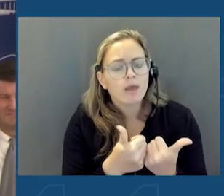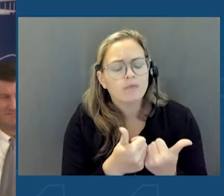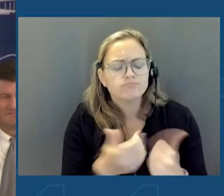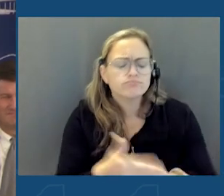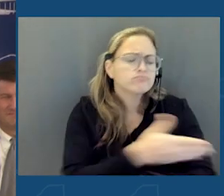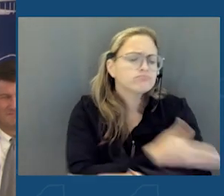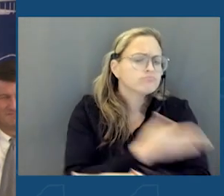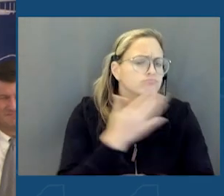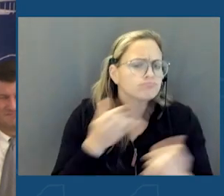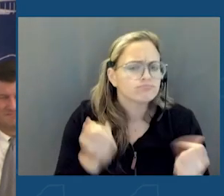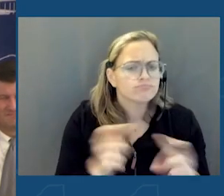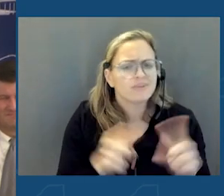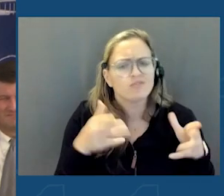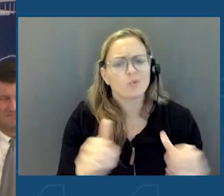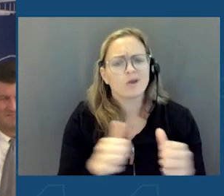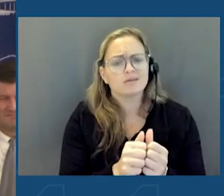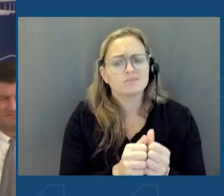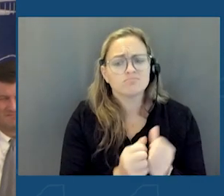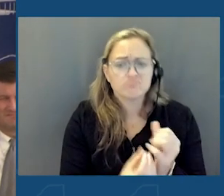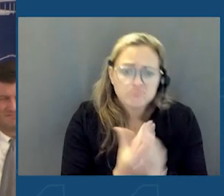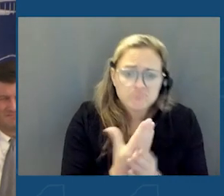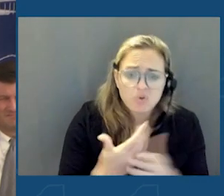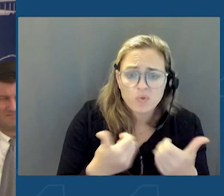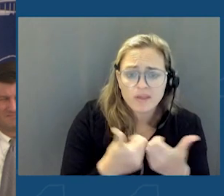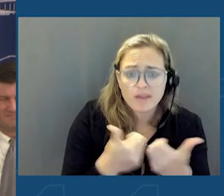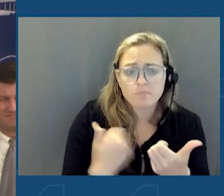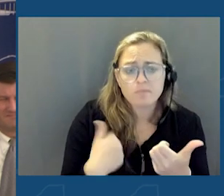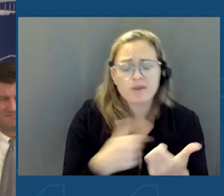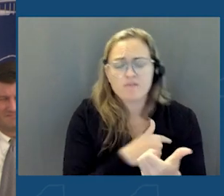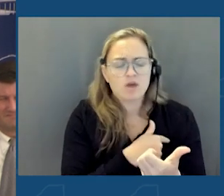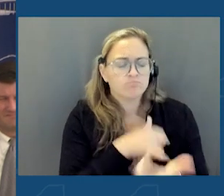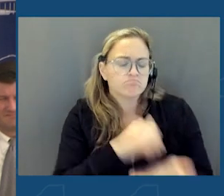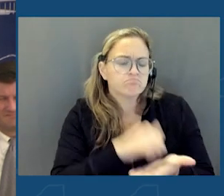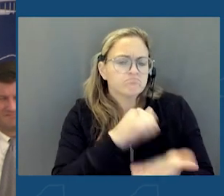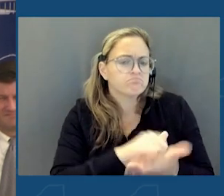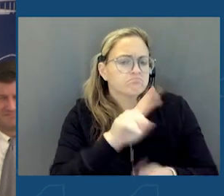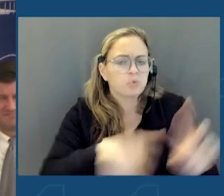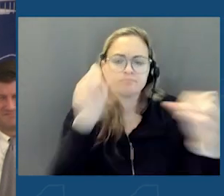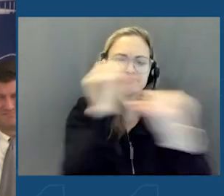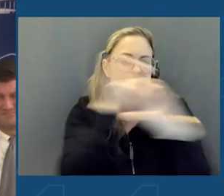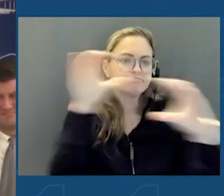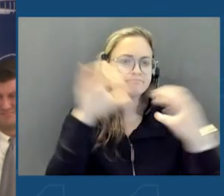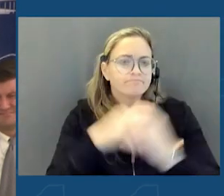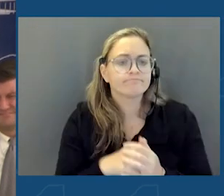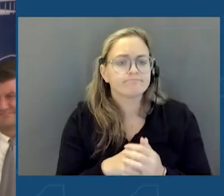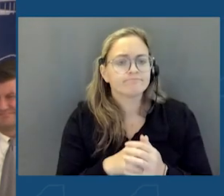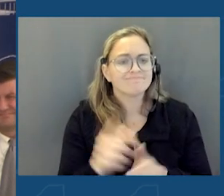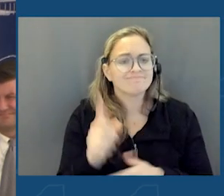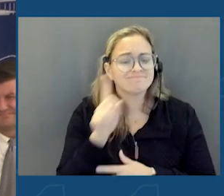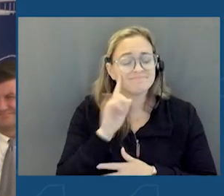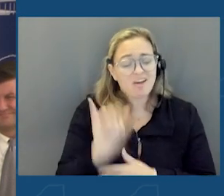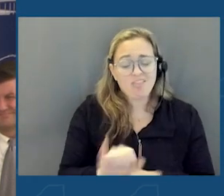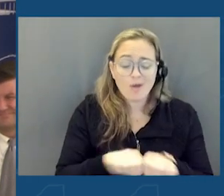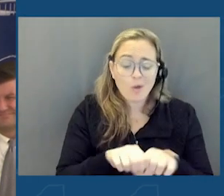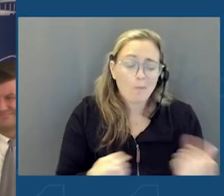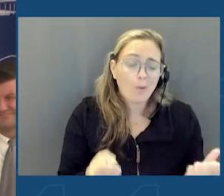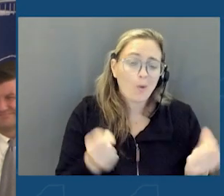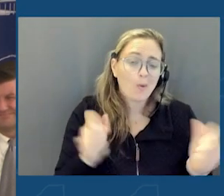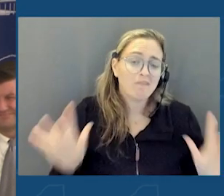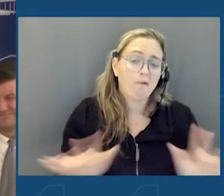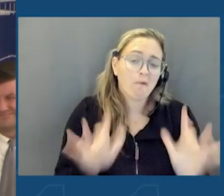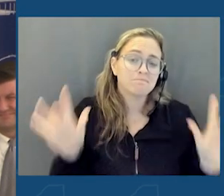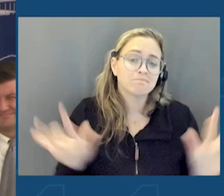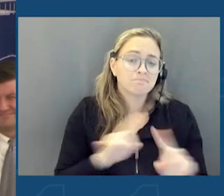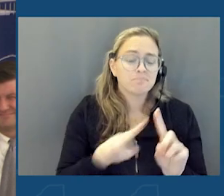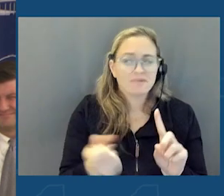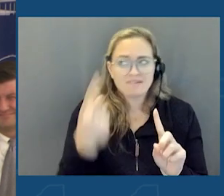ways, as well as grow the game in ways many of us couldn't have ever imagined. I'm sounding like a broken record here, but Commissioner Goodell